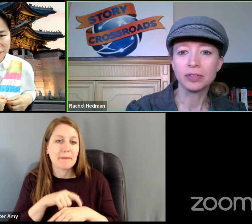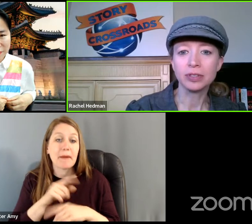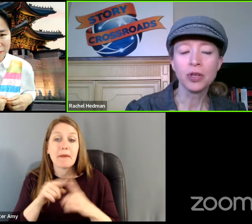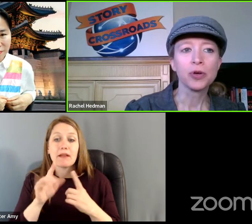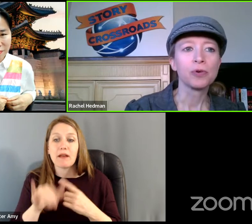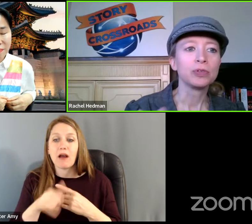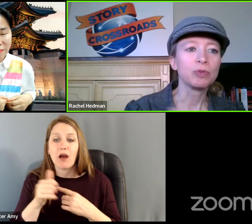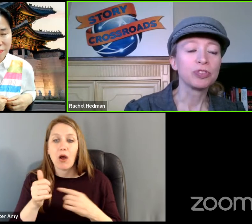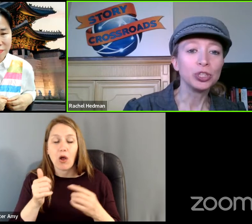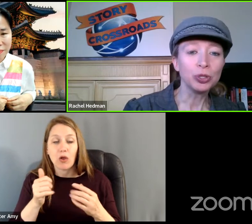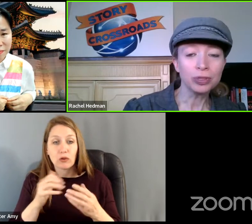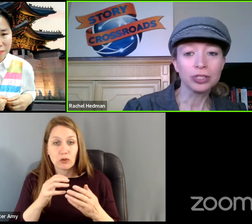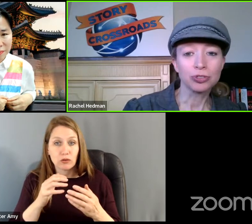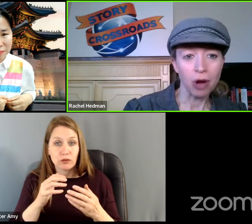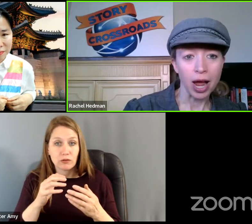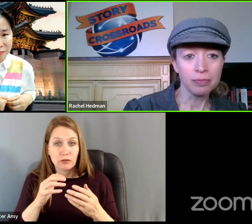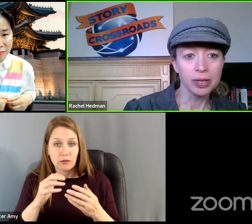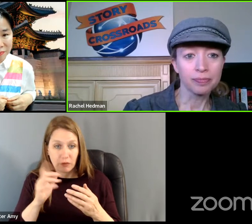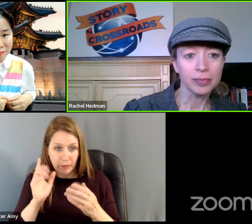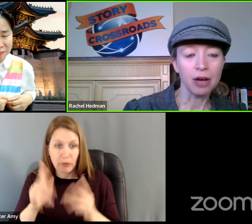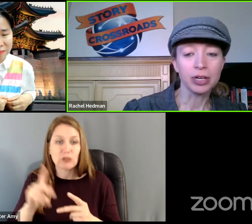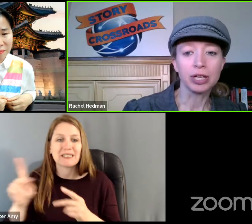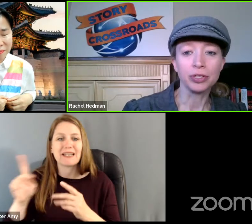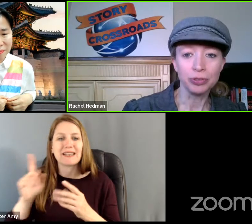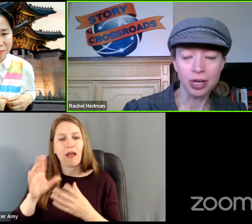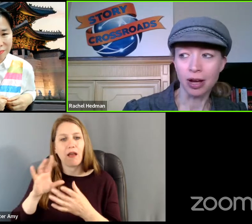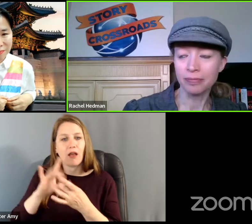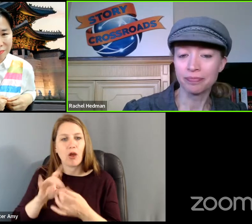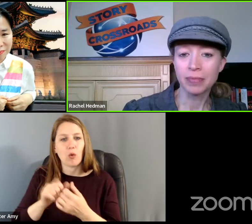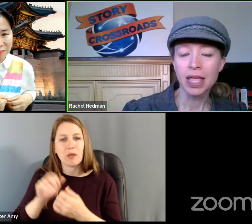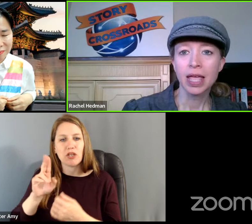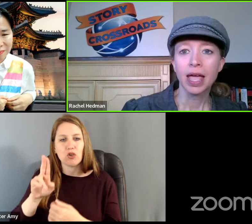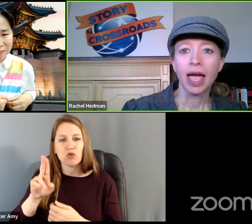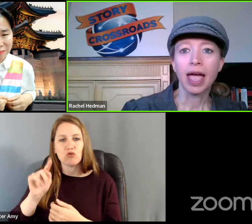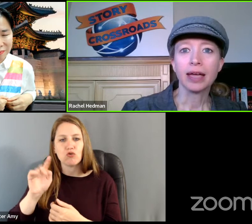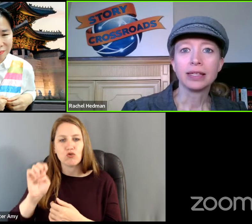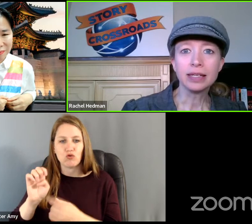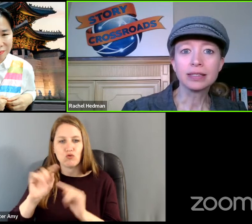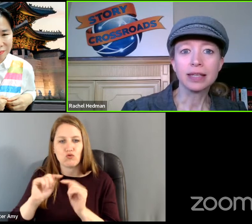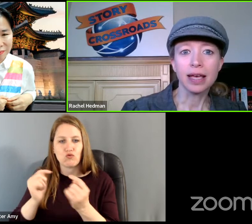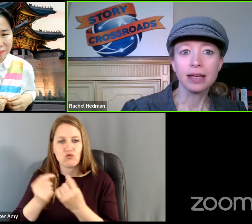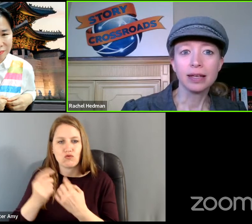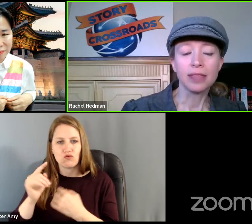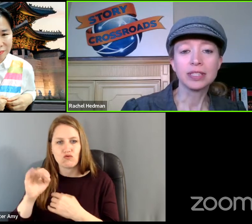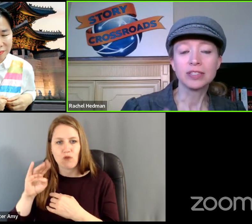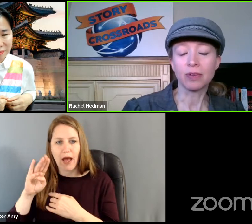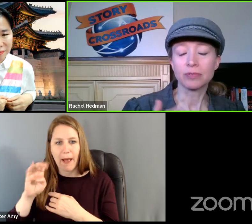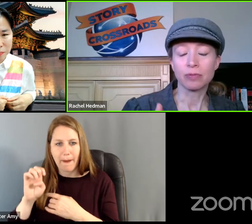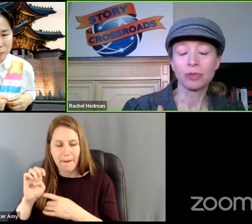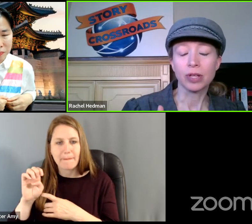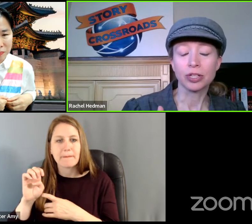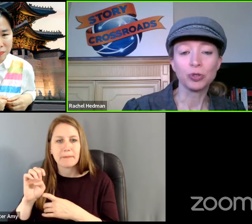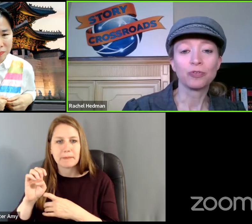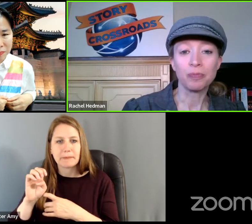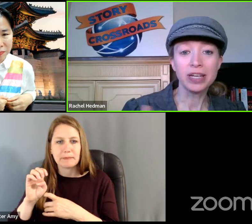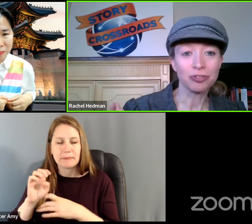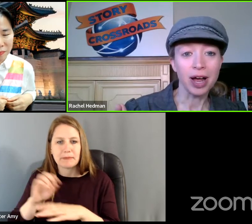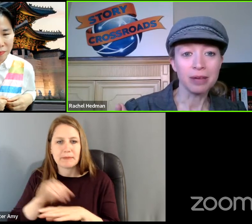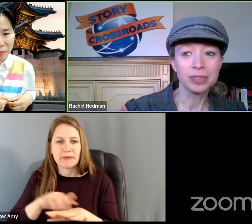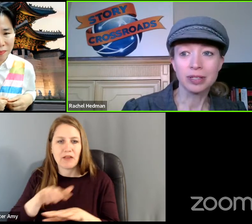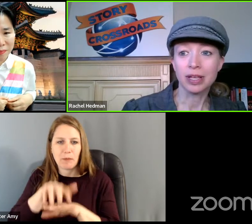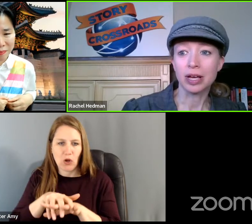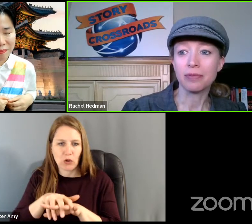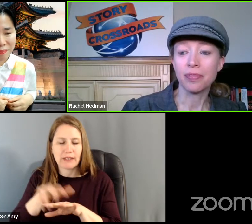and Festival, who's with the Ute tribe out here in Utah. And he said, and this is true for